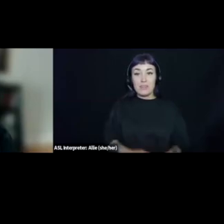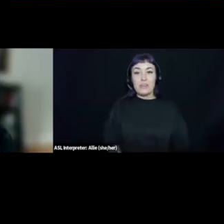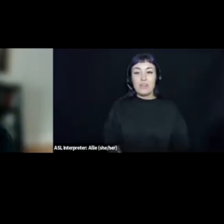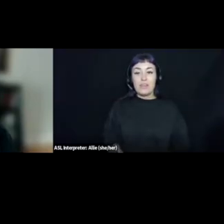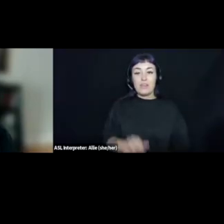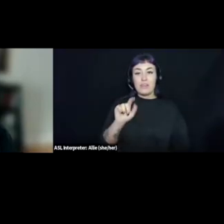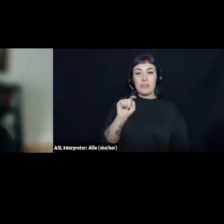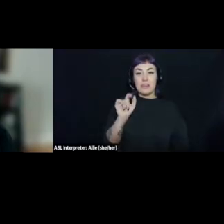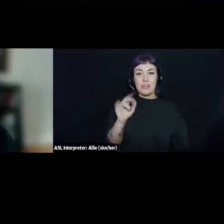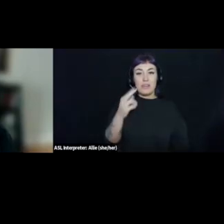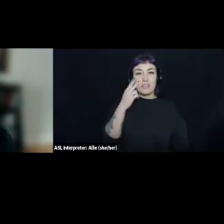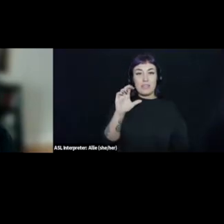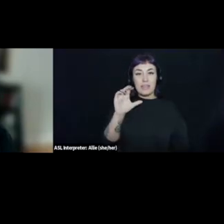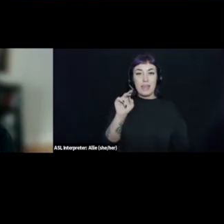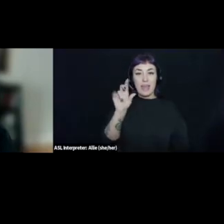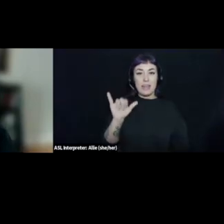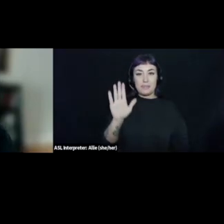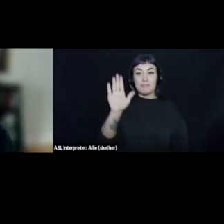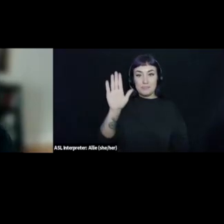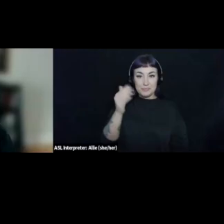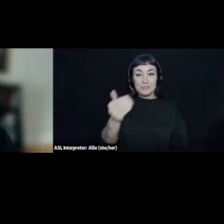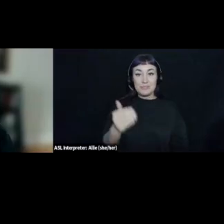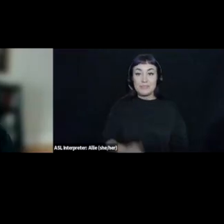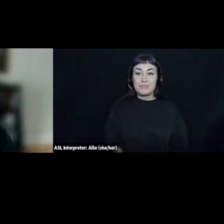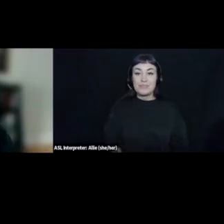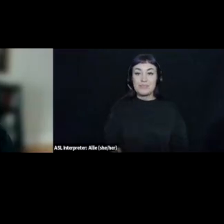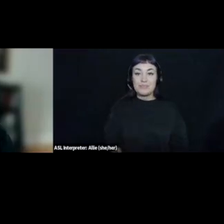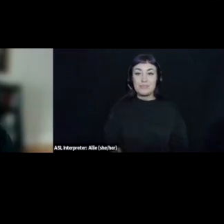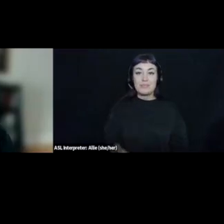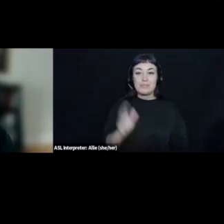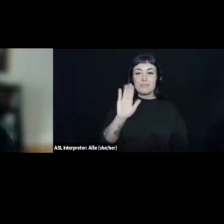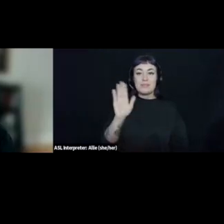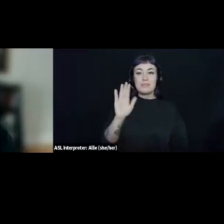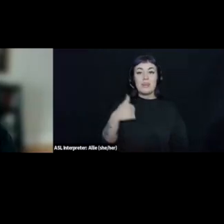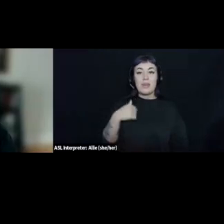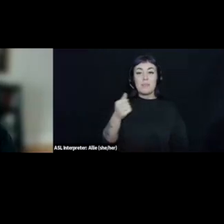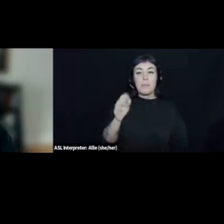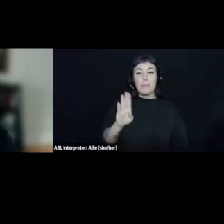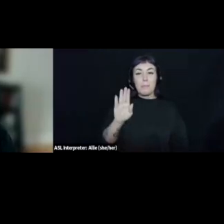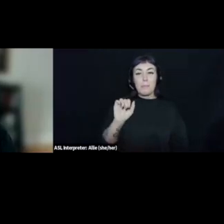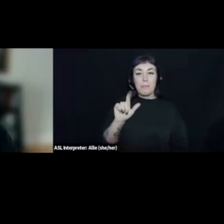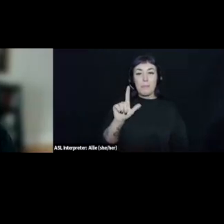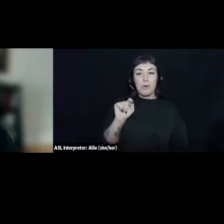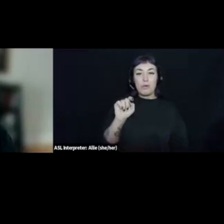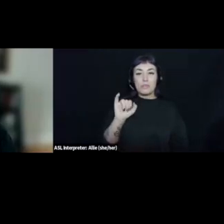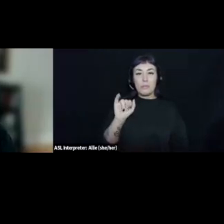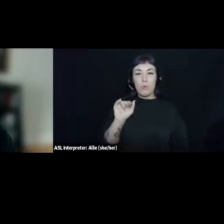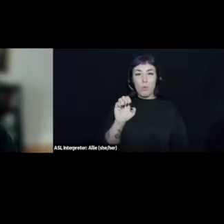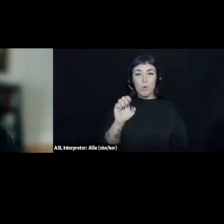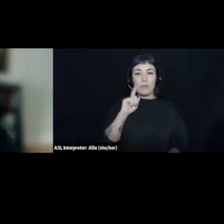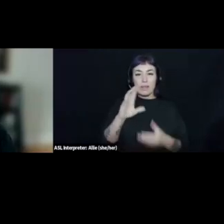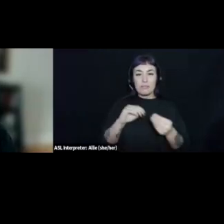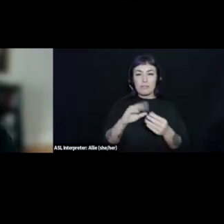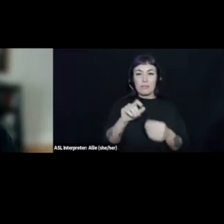a hand from Candy. Okay. Heyo, I'm Candy. I'm in Baltimore. Can you say a little bit about